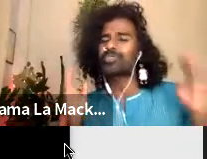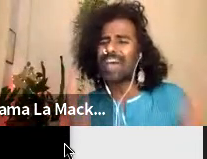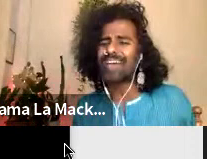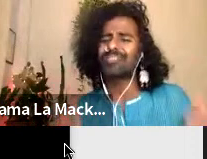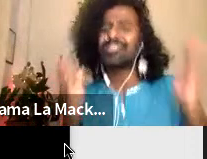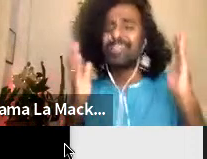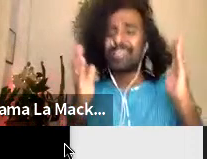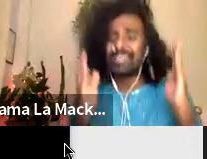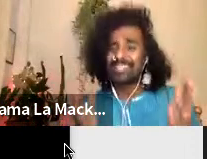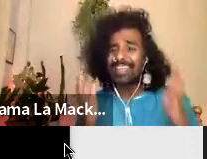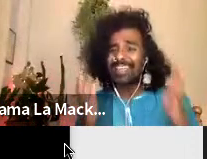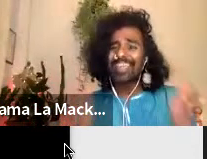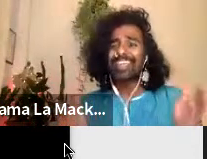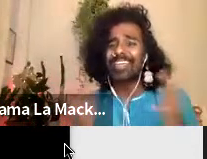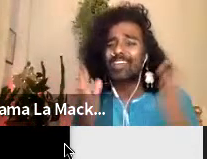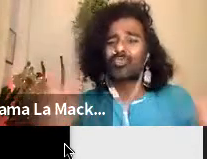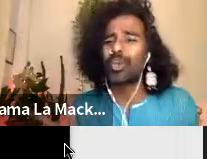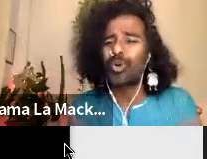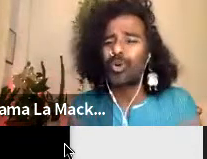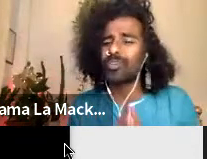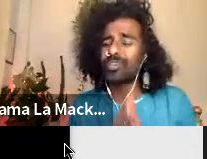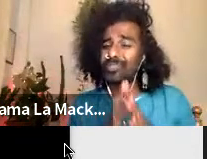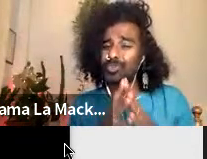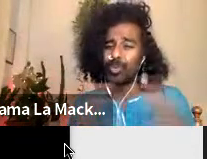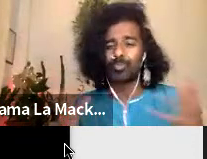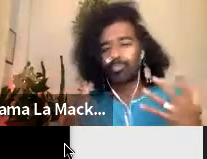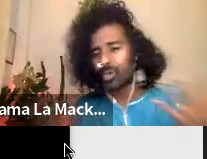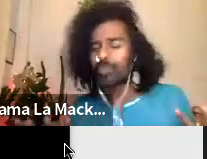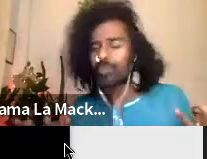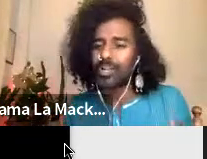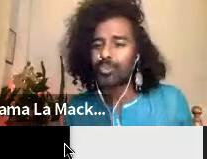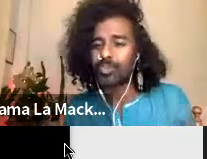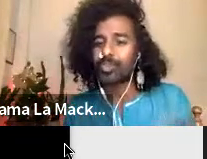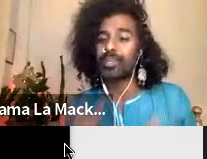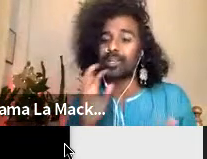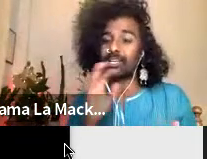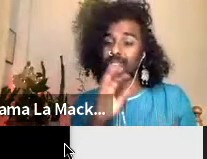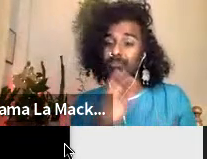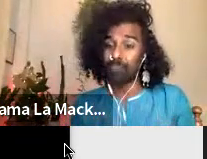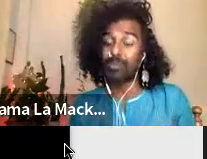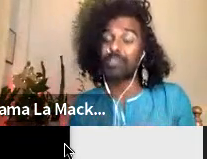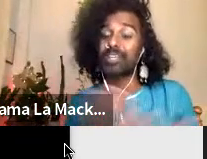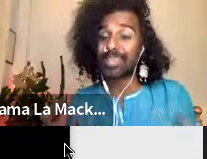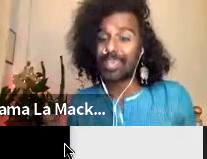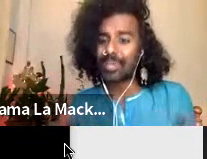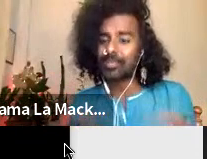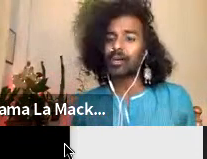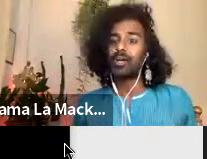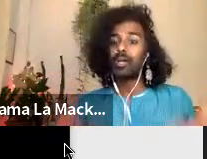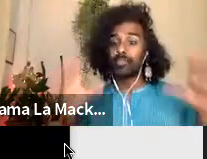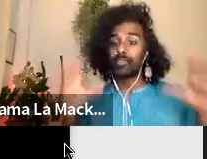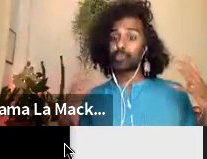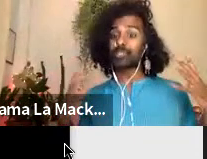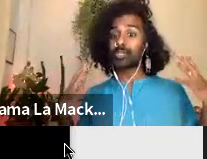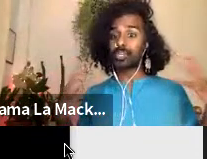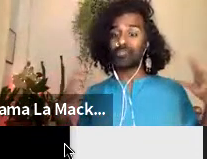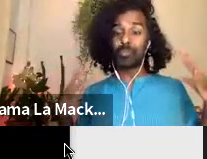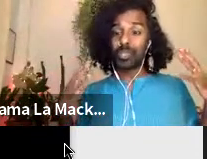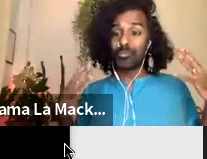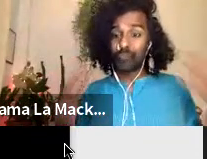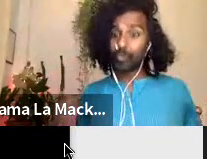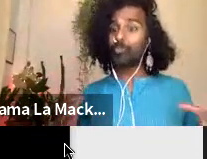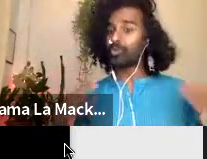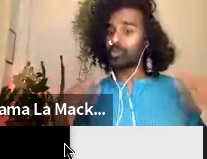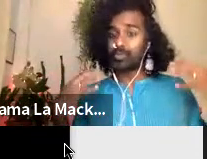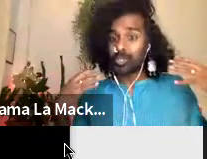that's why the title is in Creole, even if it's a book predominantly written in English, published in Canada. This was actually for